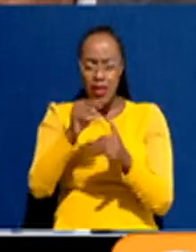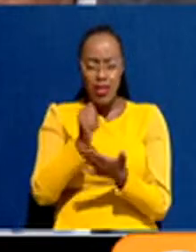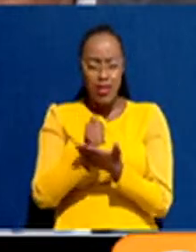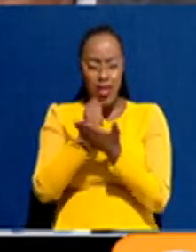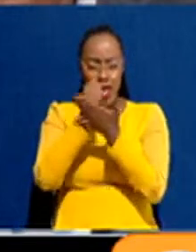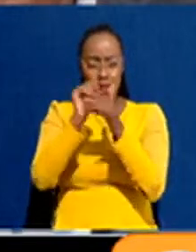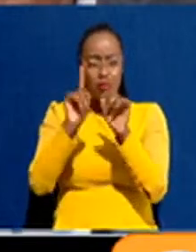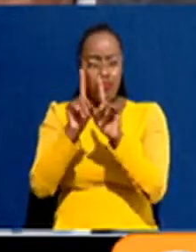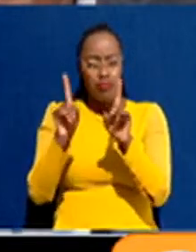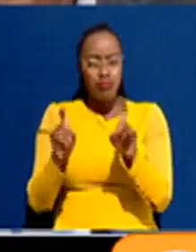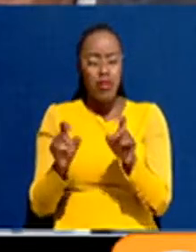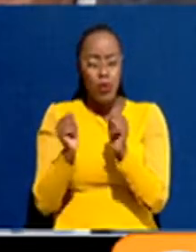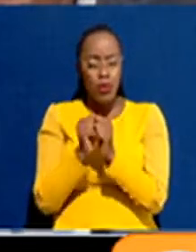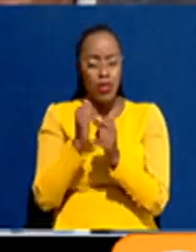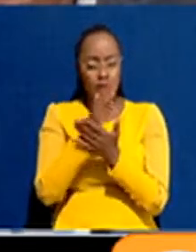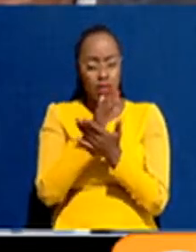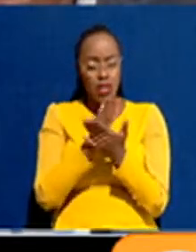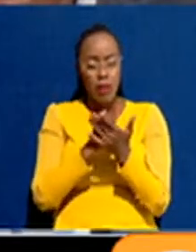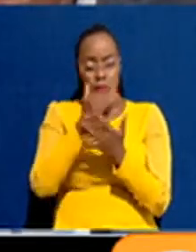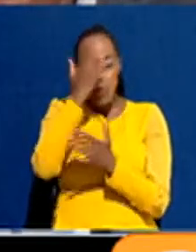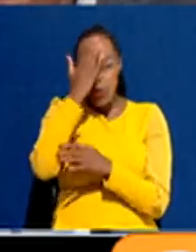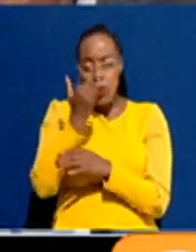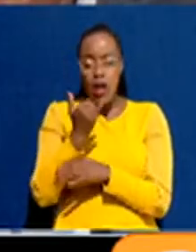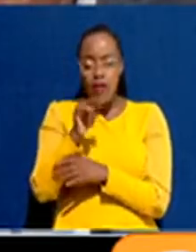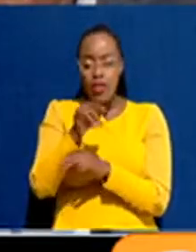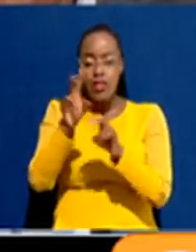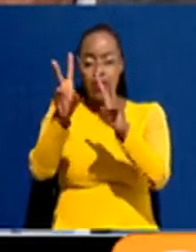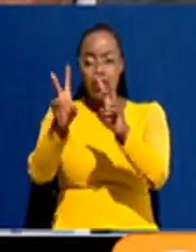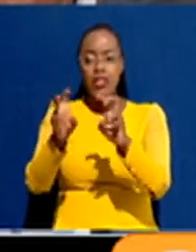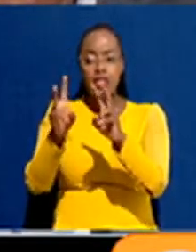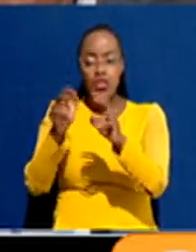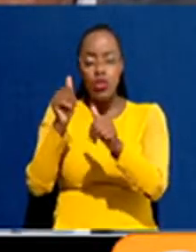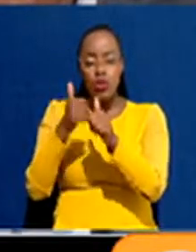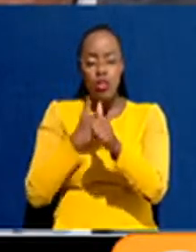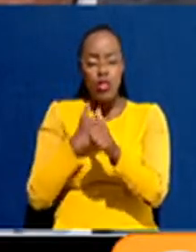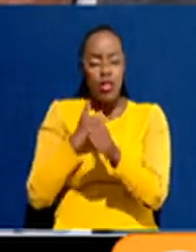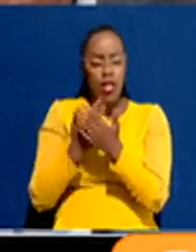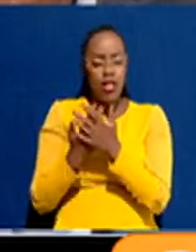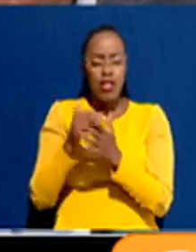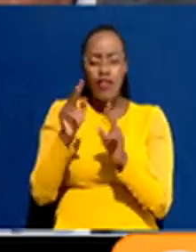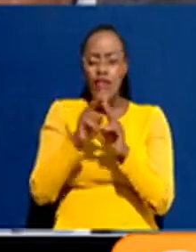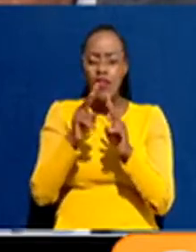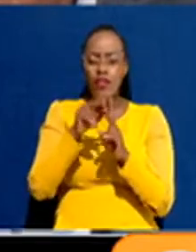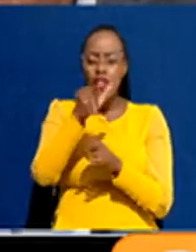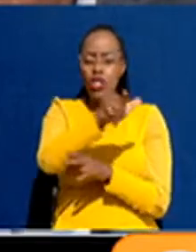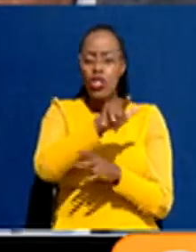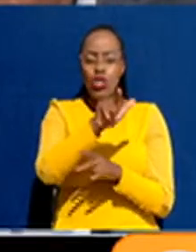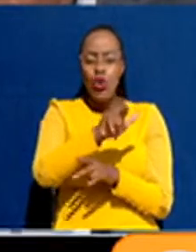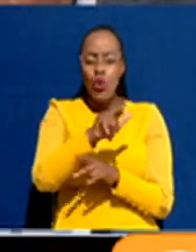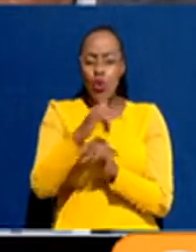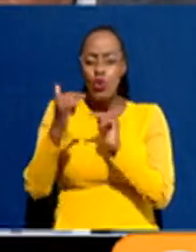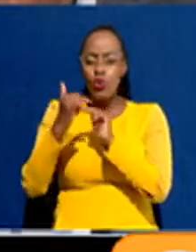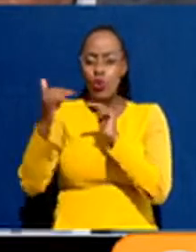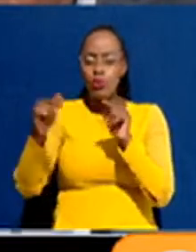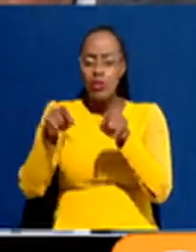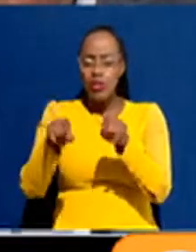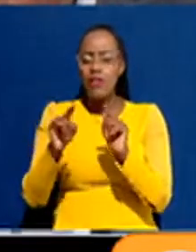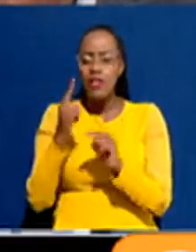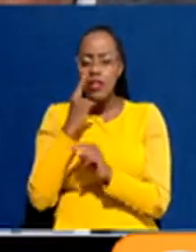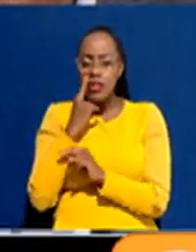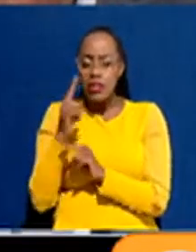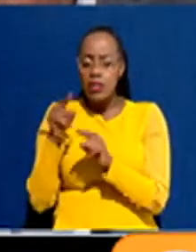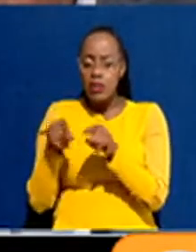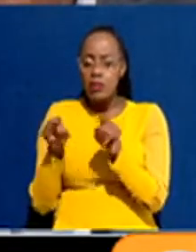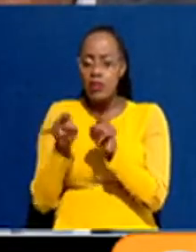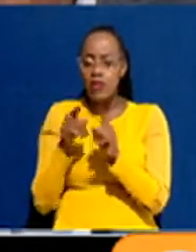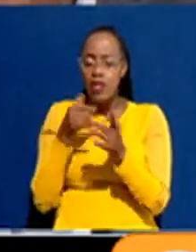at all with some of those? Because those issues are extremely local, as opposed to them seeing themselves as a